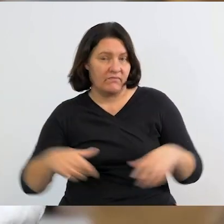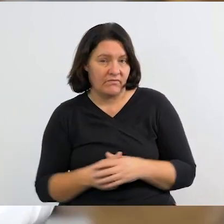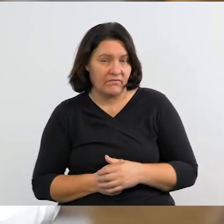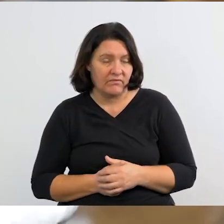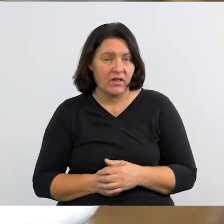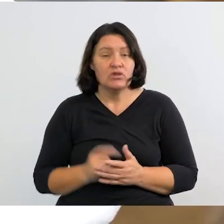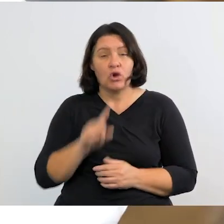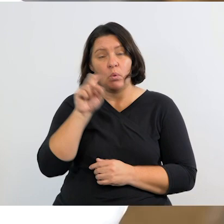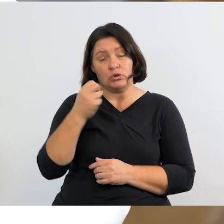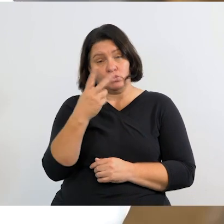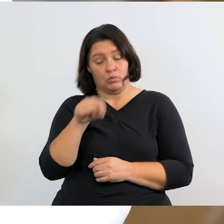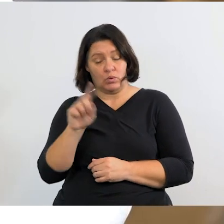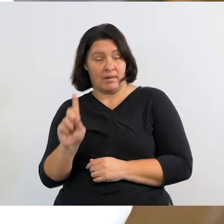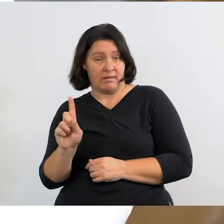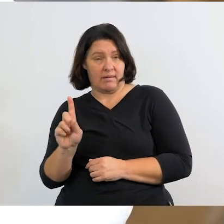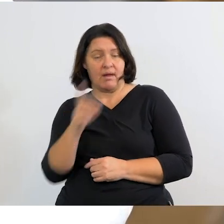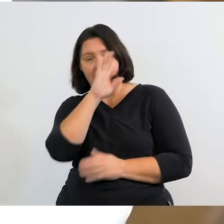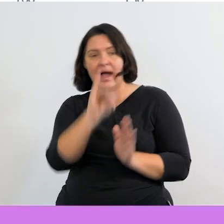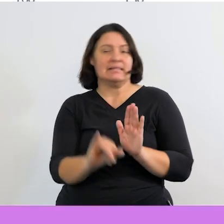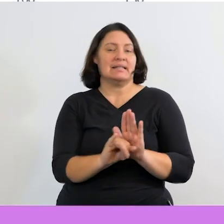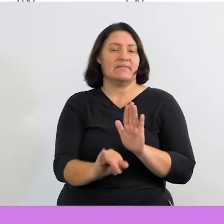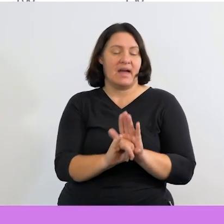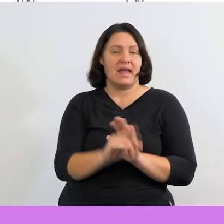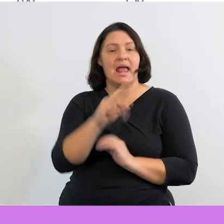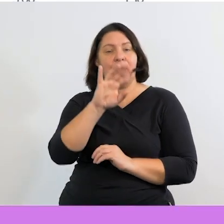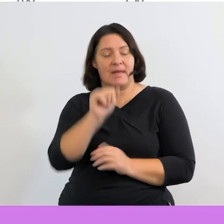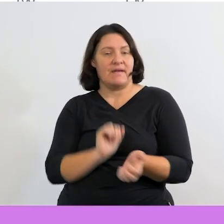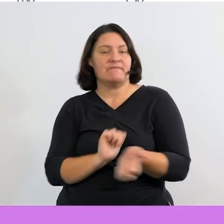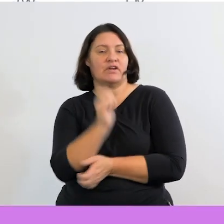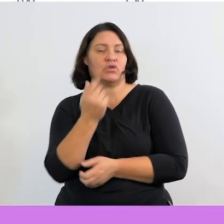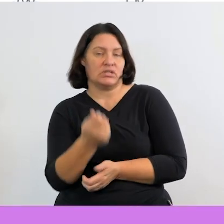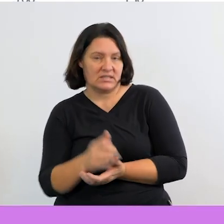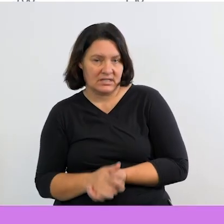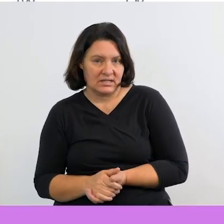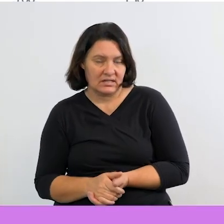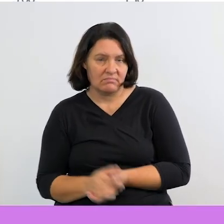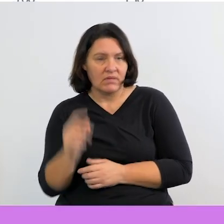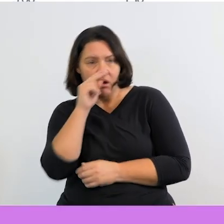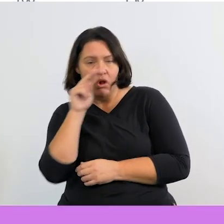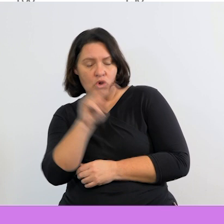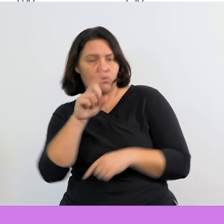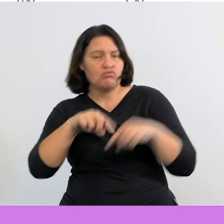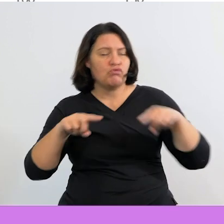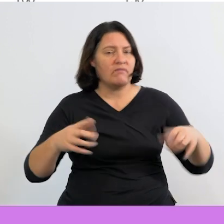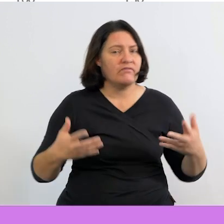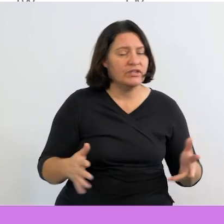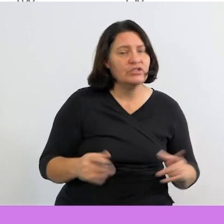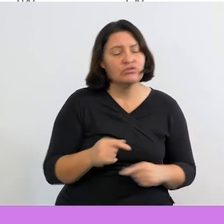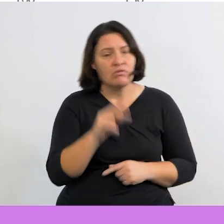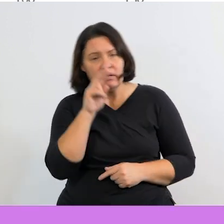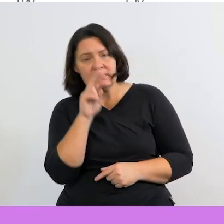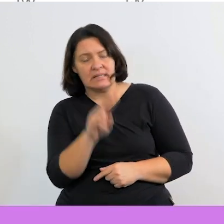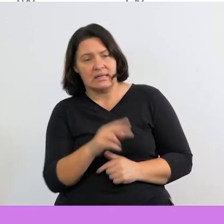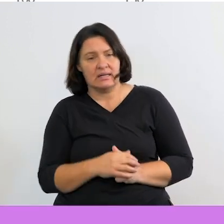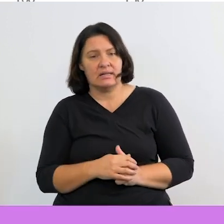Right, so question 2.1, identify Amy's fixed cost. Right, so looking at this graph already, I